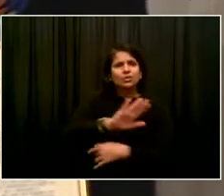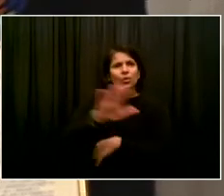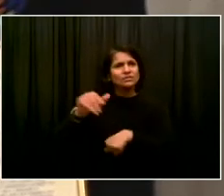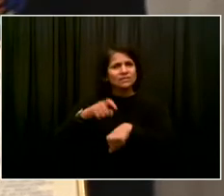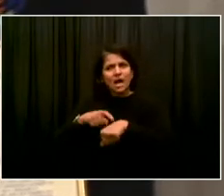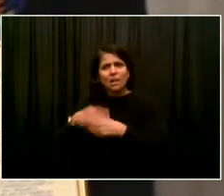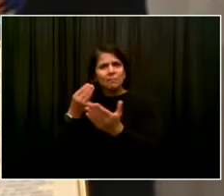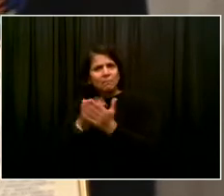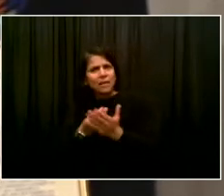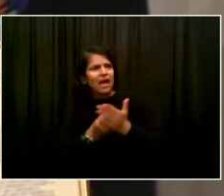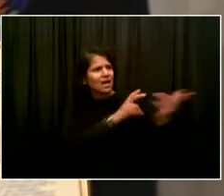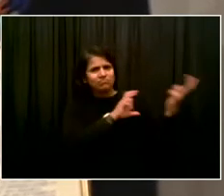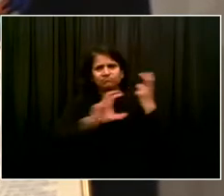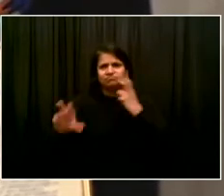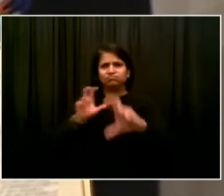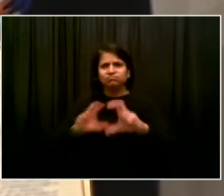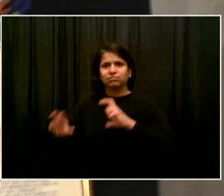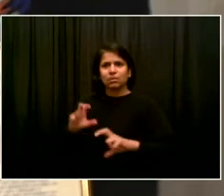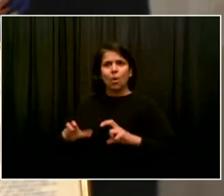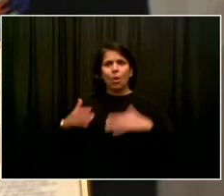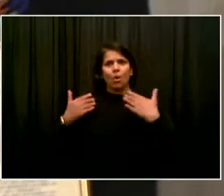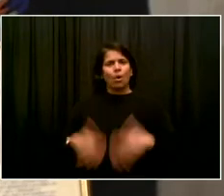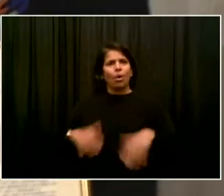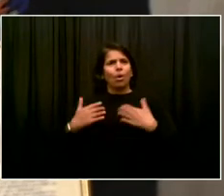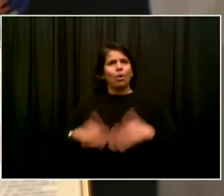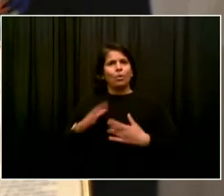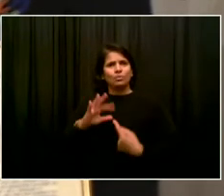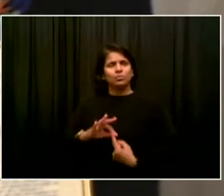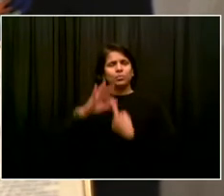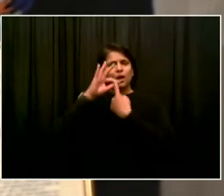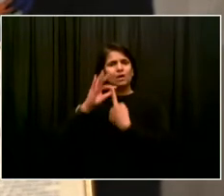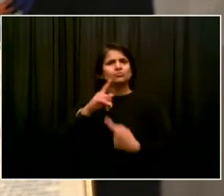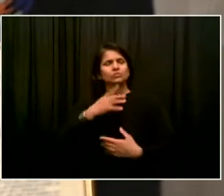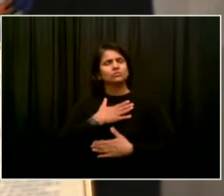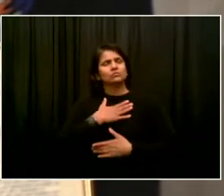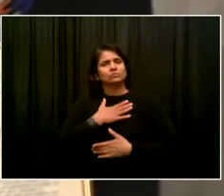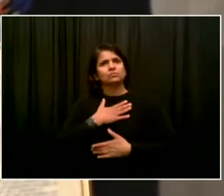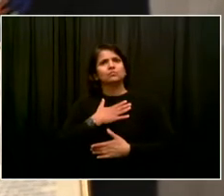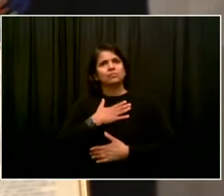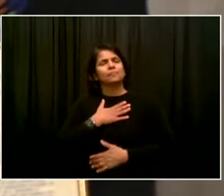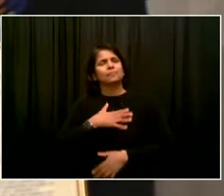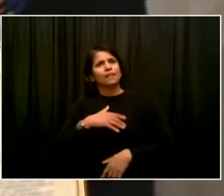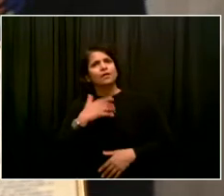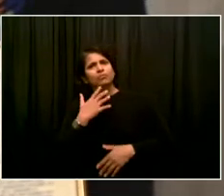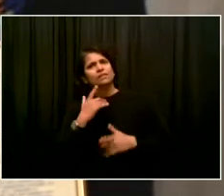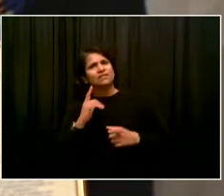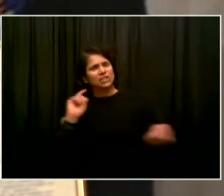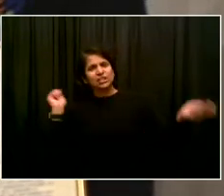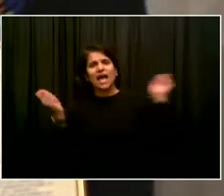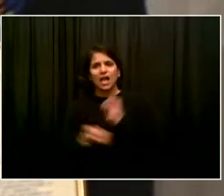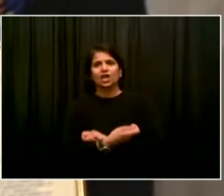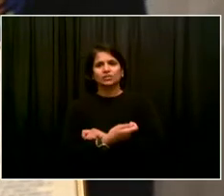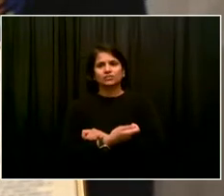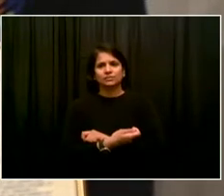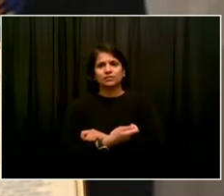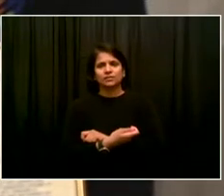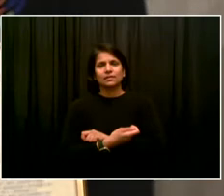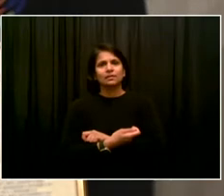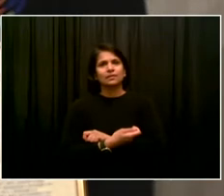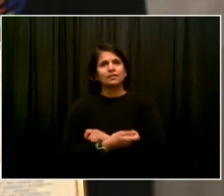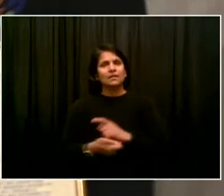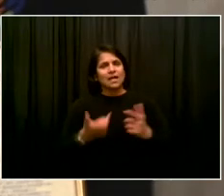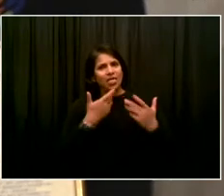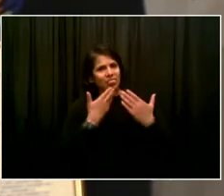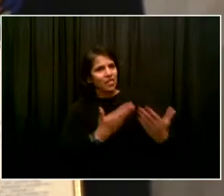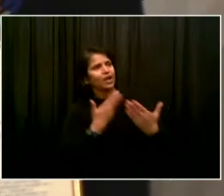of. You have changed the game here in New York. Under your administration, as you mentioned, we have become the largest